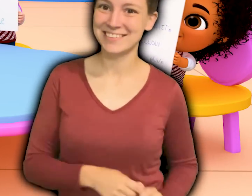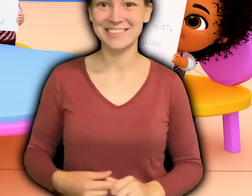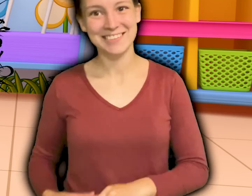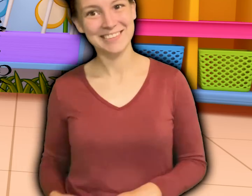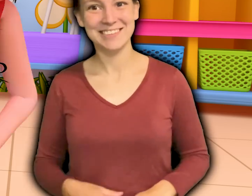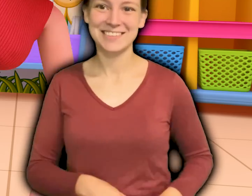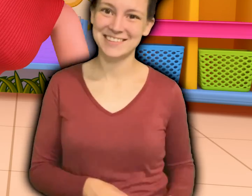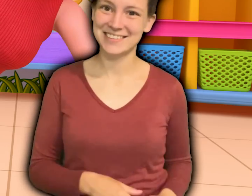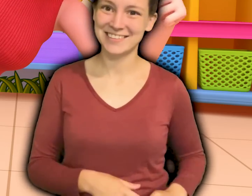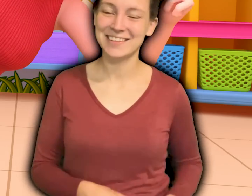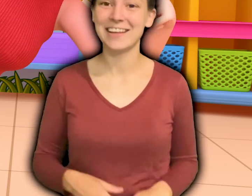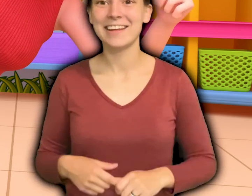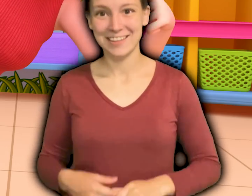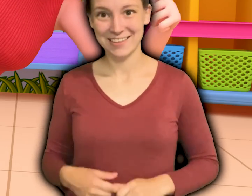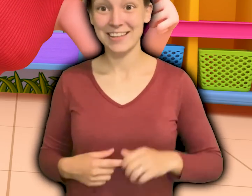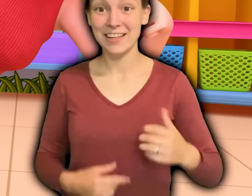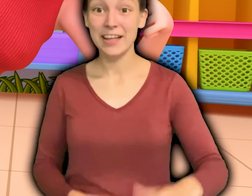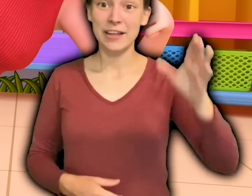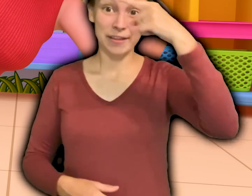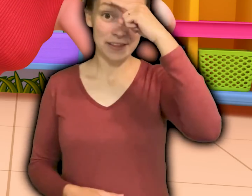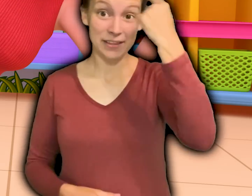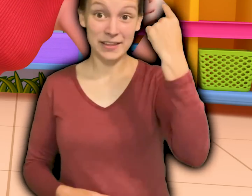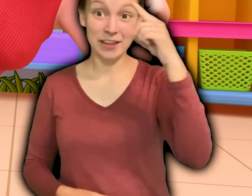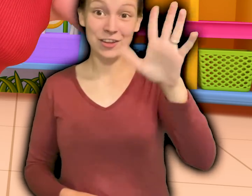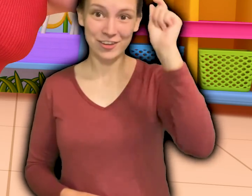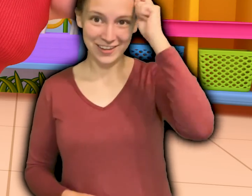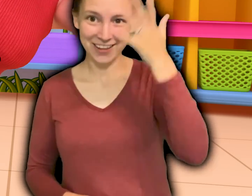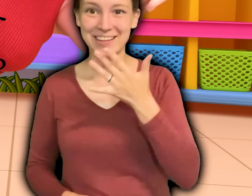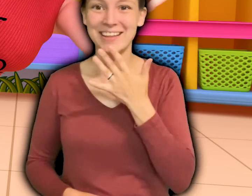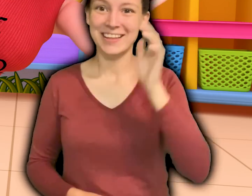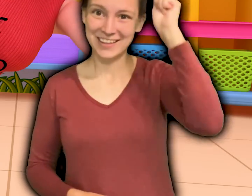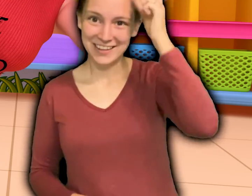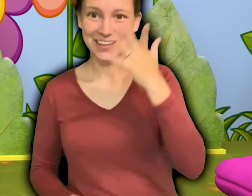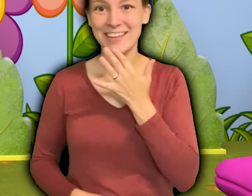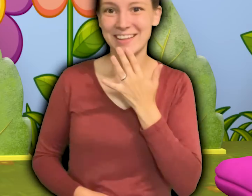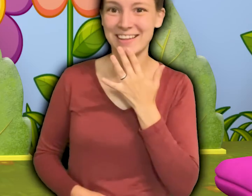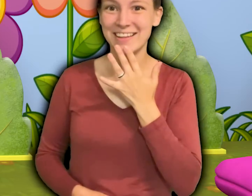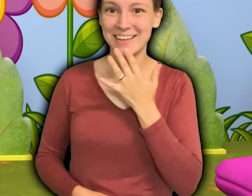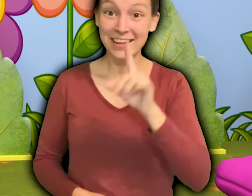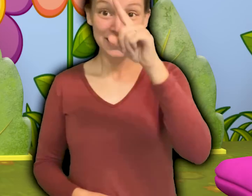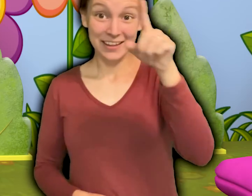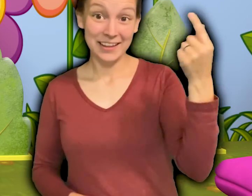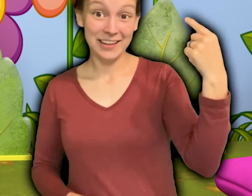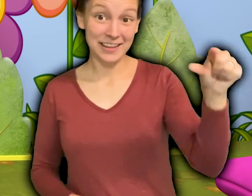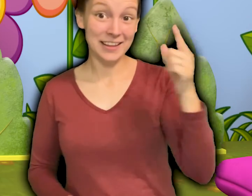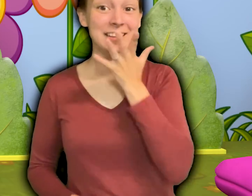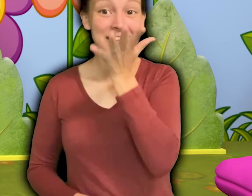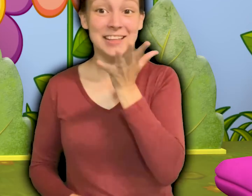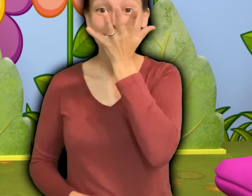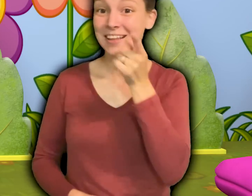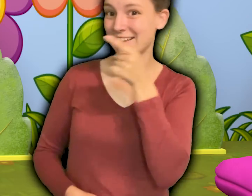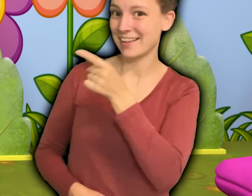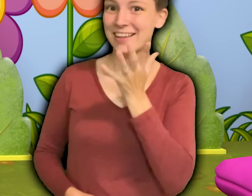snow black is the color of your hair of your hair green is the grass over there